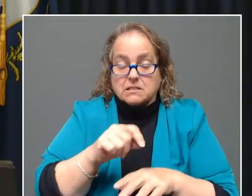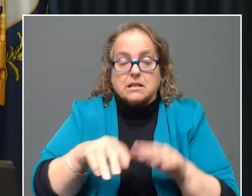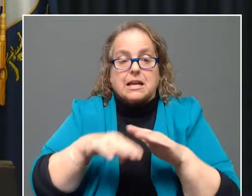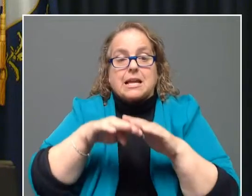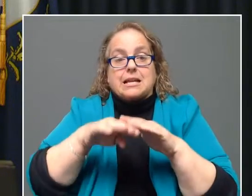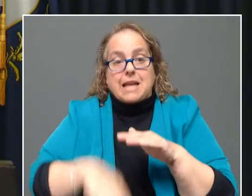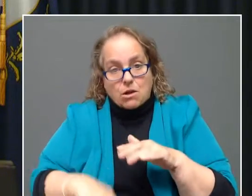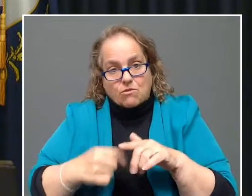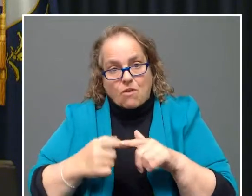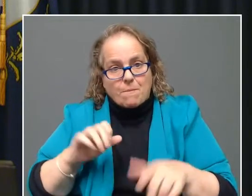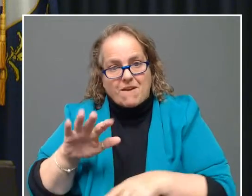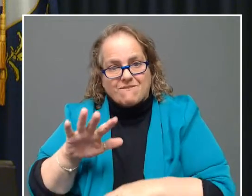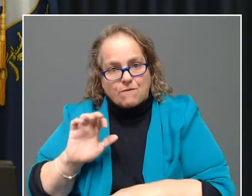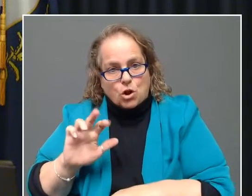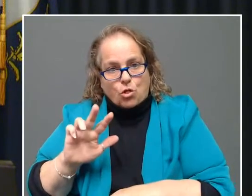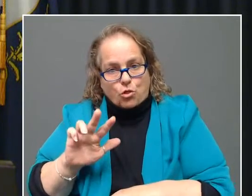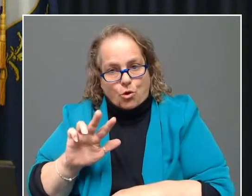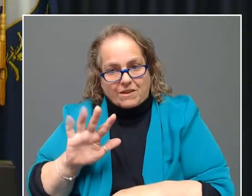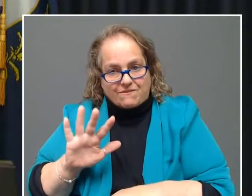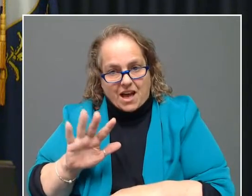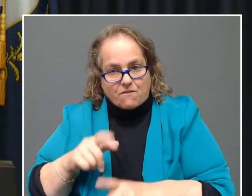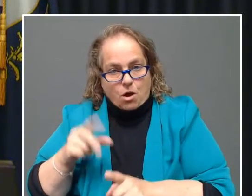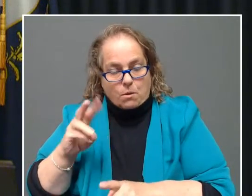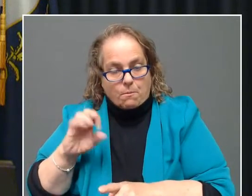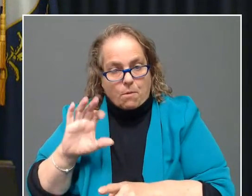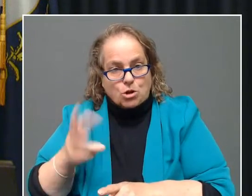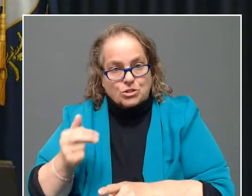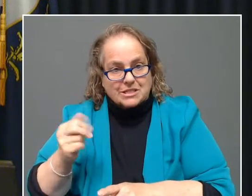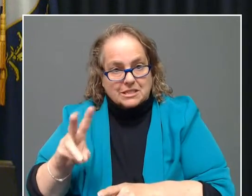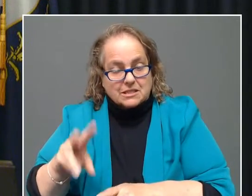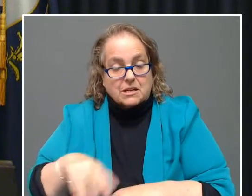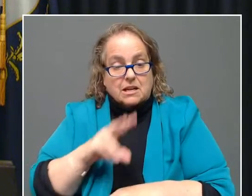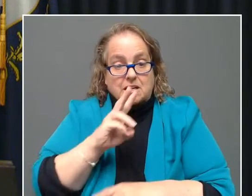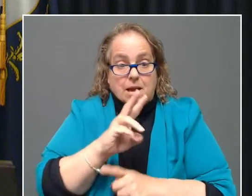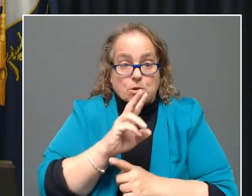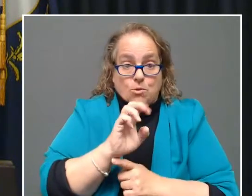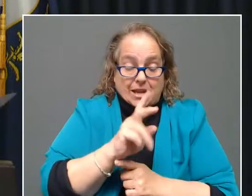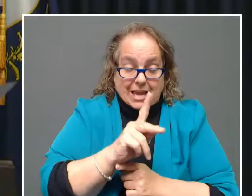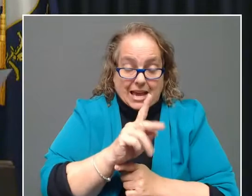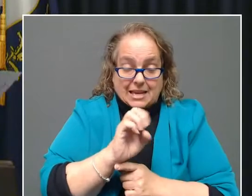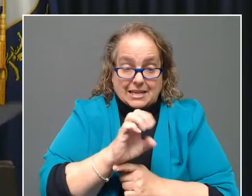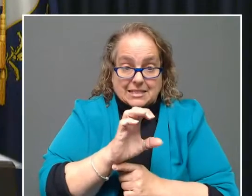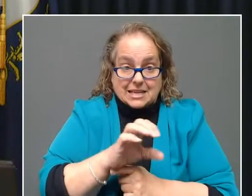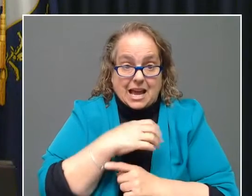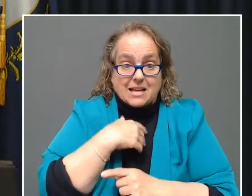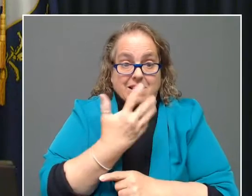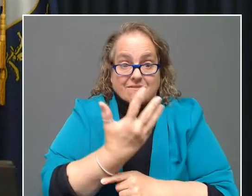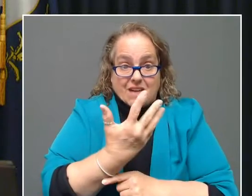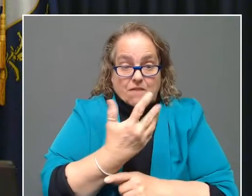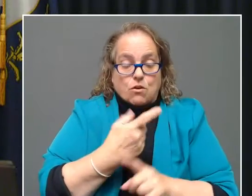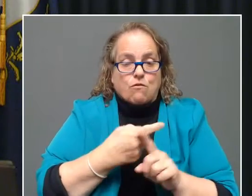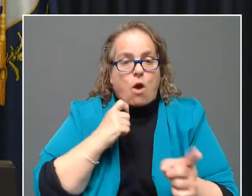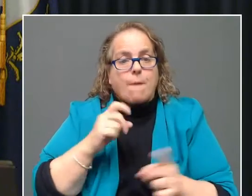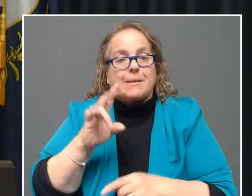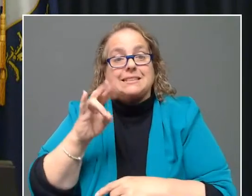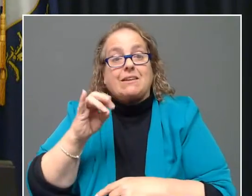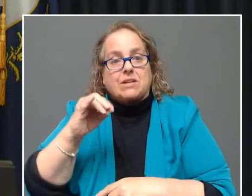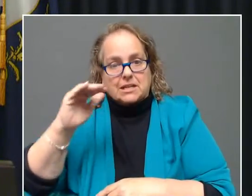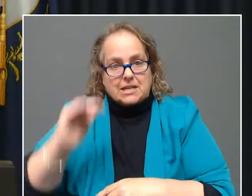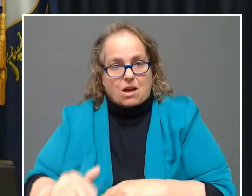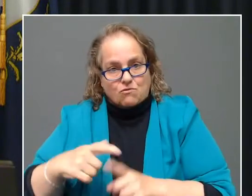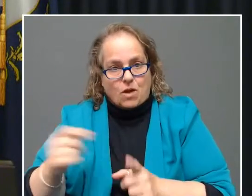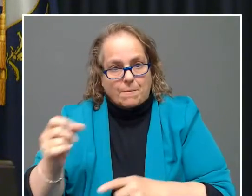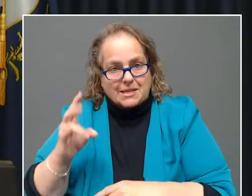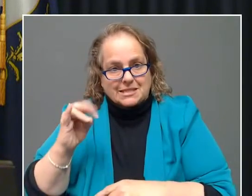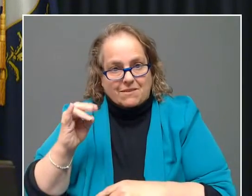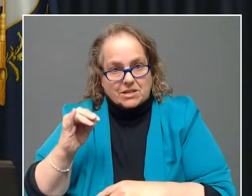16th. WKCC has 5 active cases today, down from 70 on the 16th. Dr. Stack